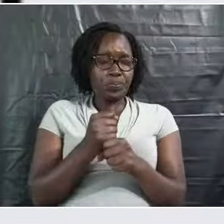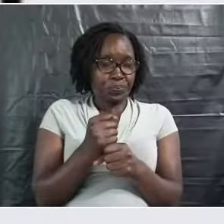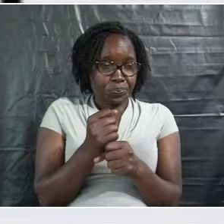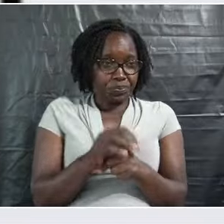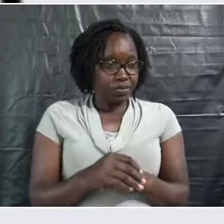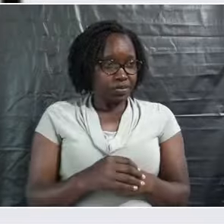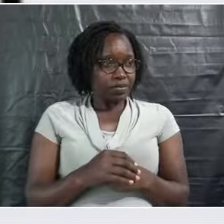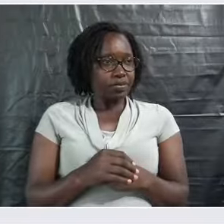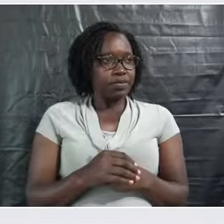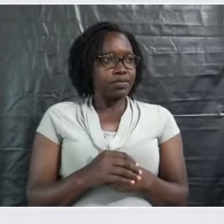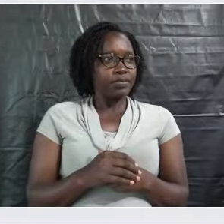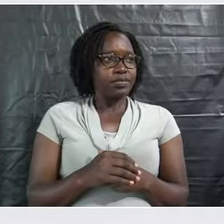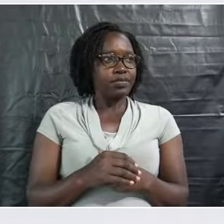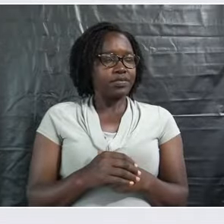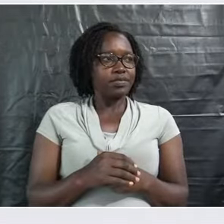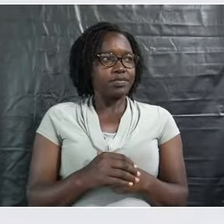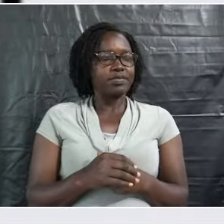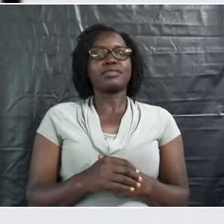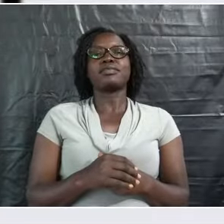balanced. She goes on,